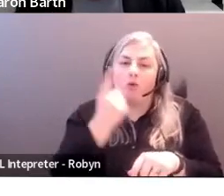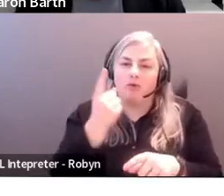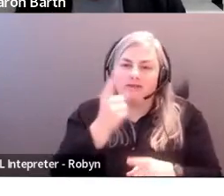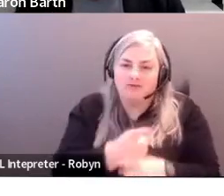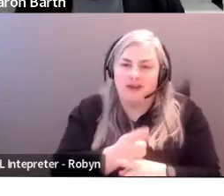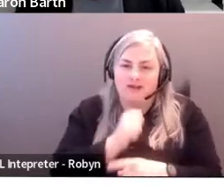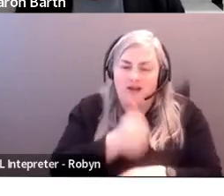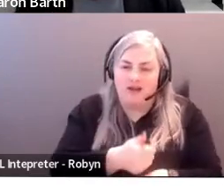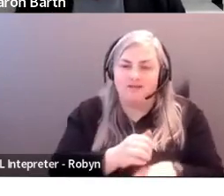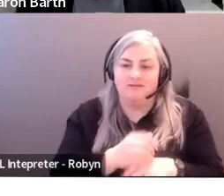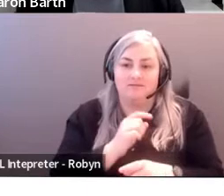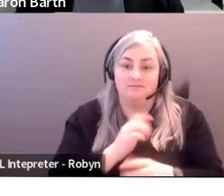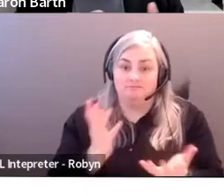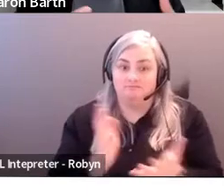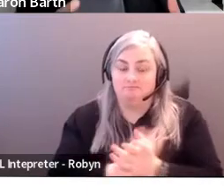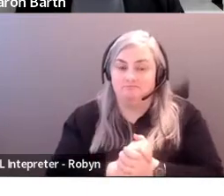correct, right?